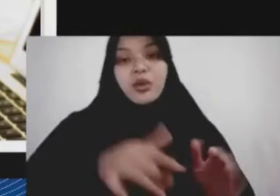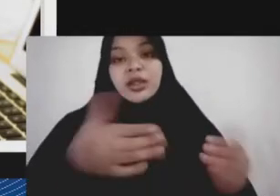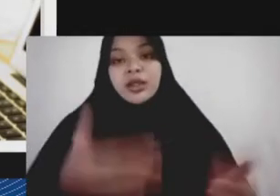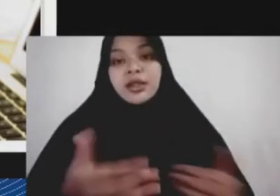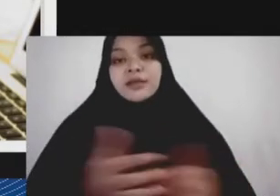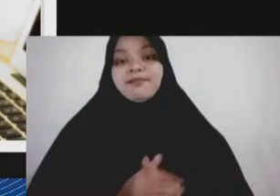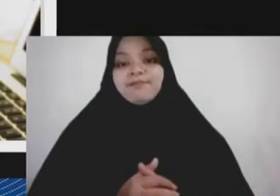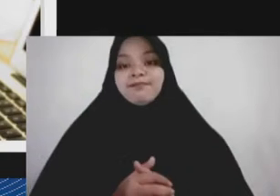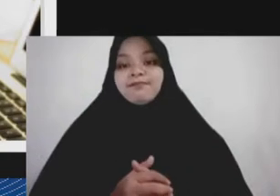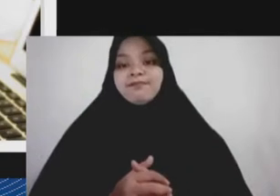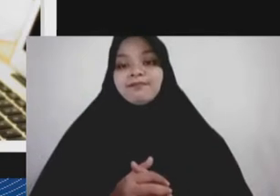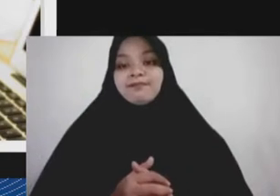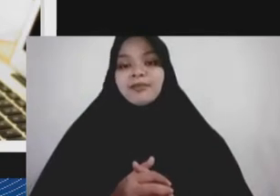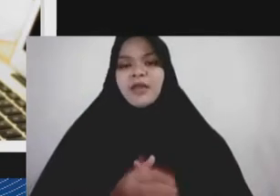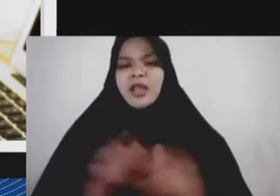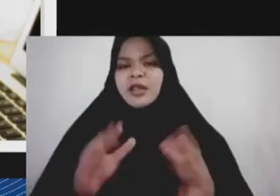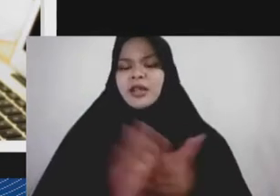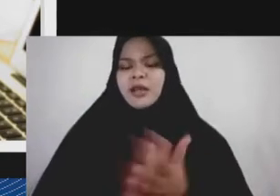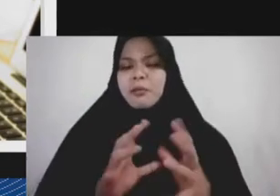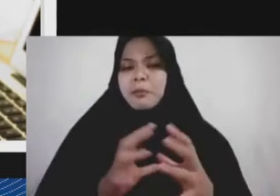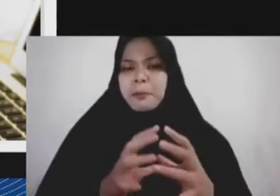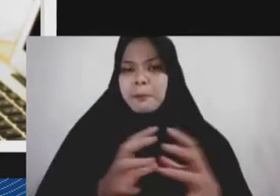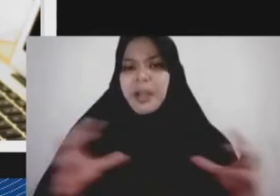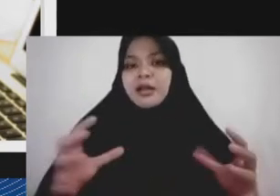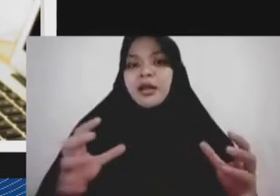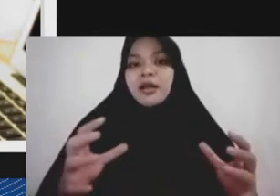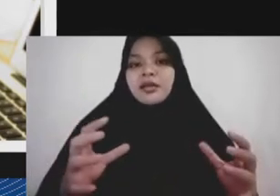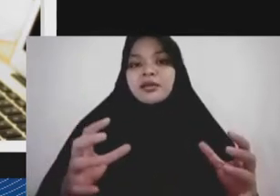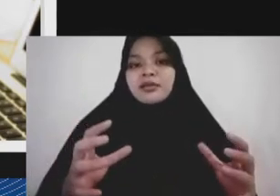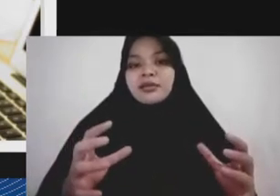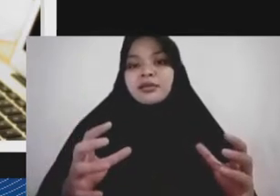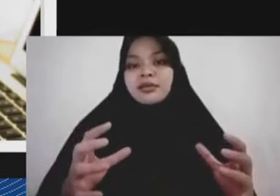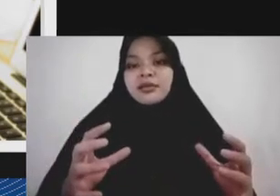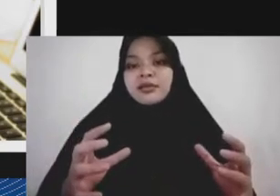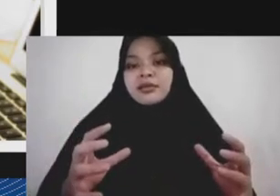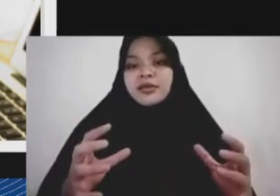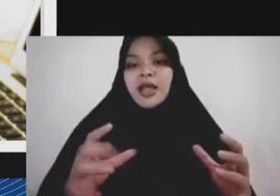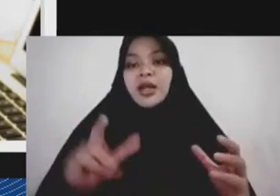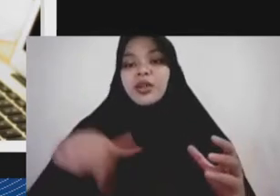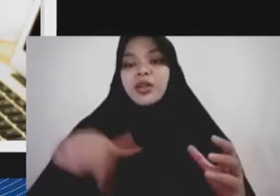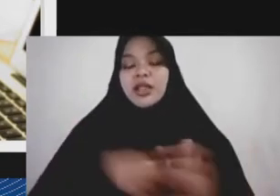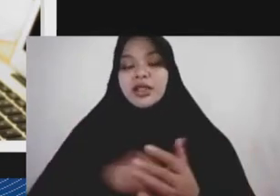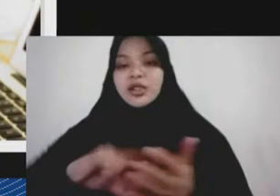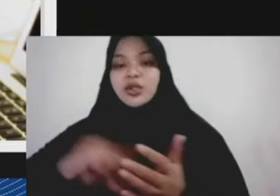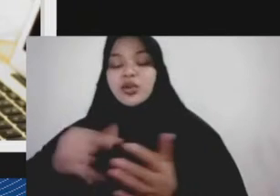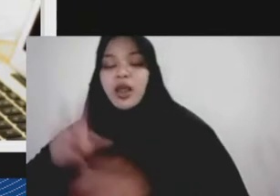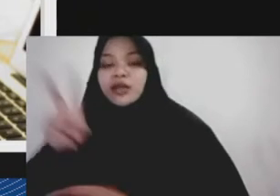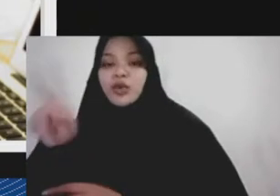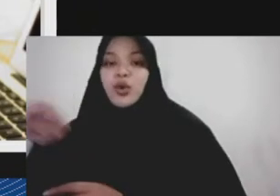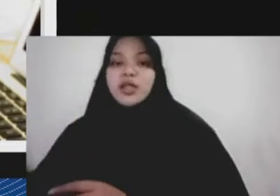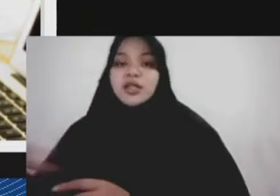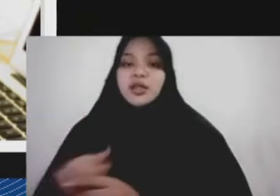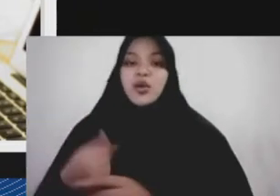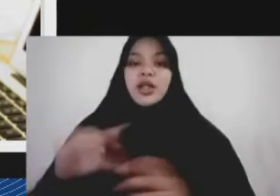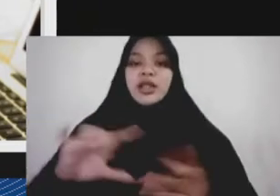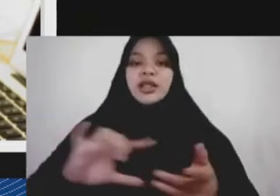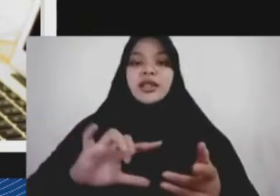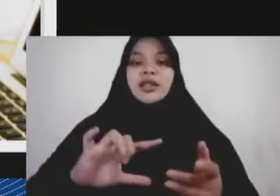And many services have moved to the technology space, the digital space,